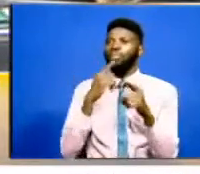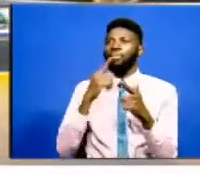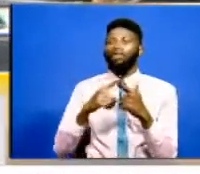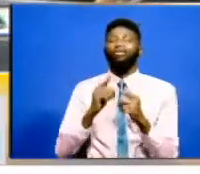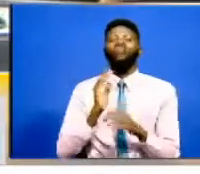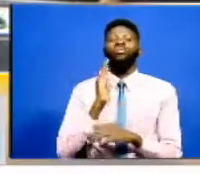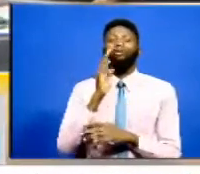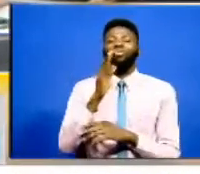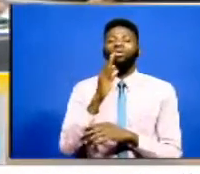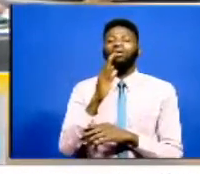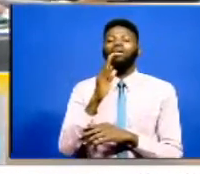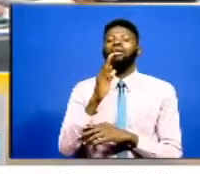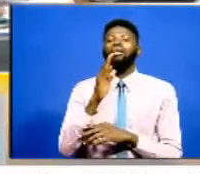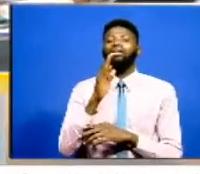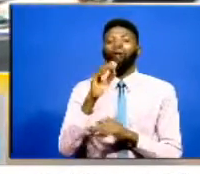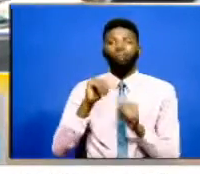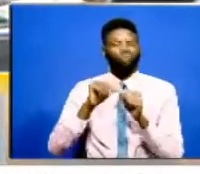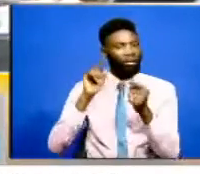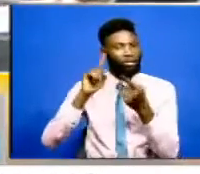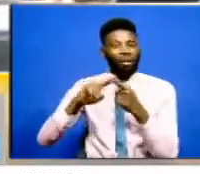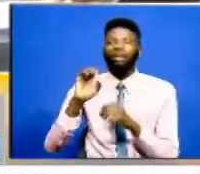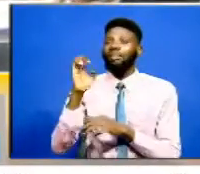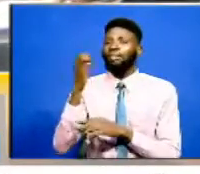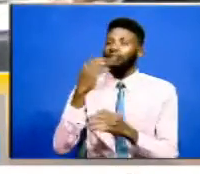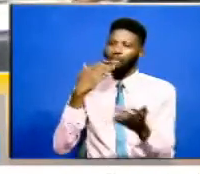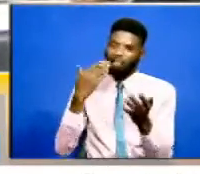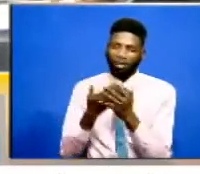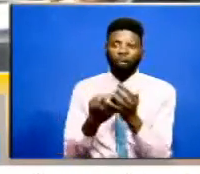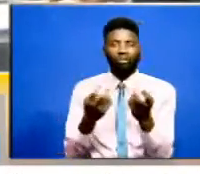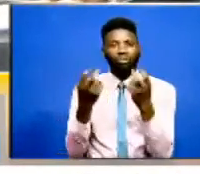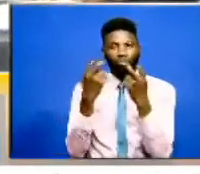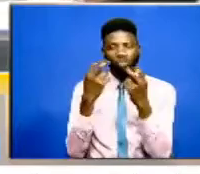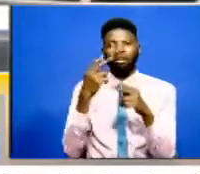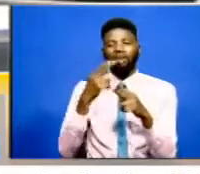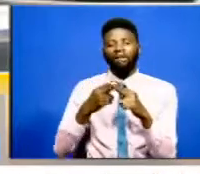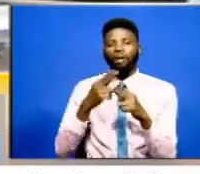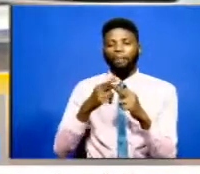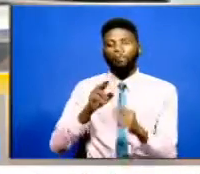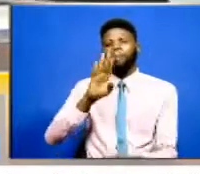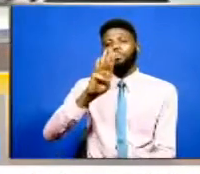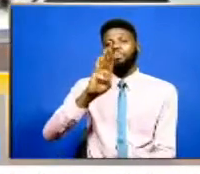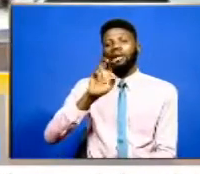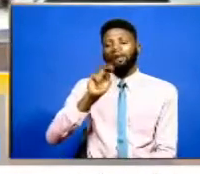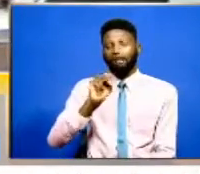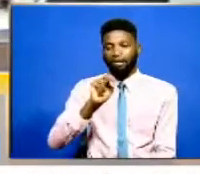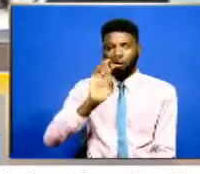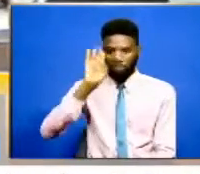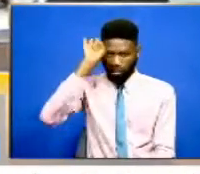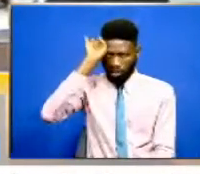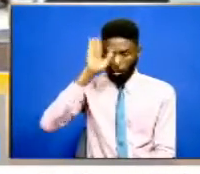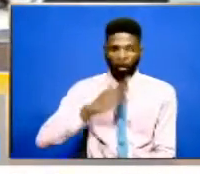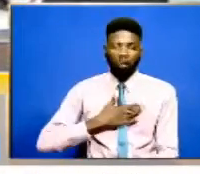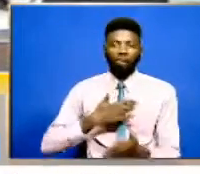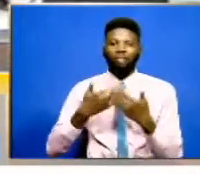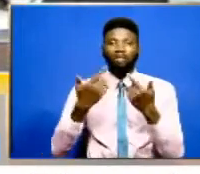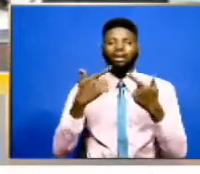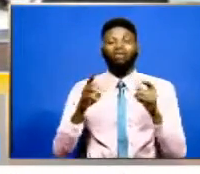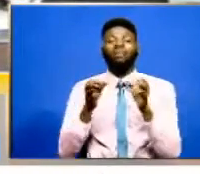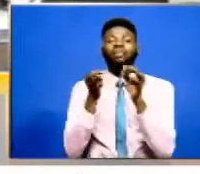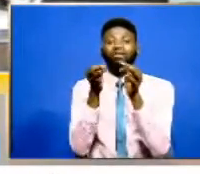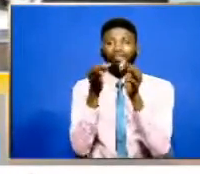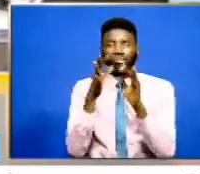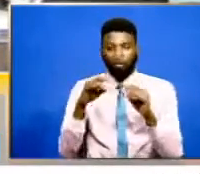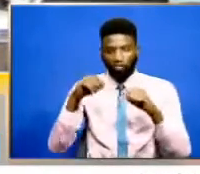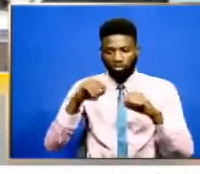to Easter. Indeed, thank you so much for watching. I'm Ben Troy Njue. Byron Abuli has been our sign language interpreter for